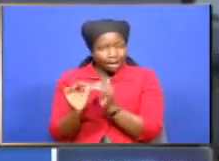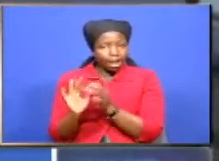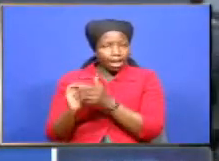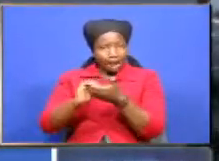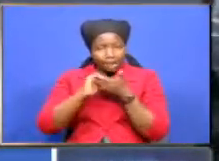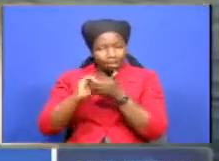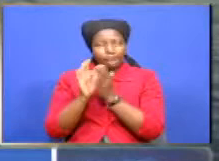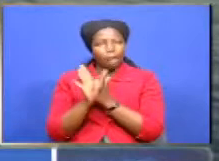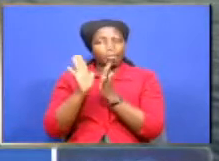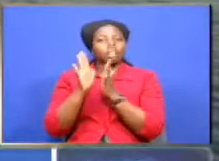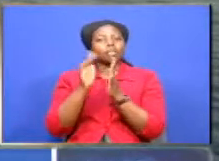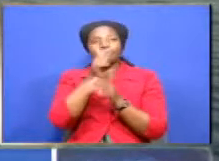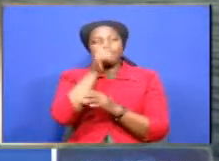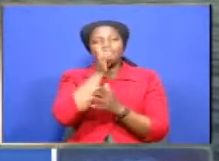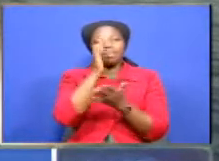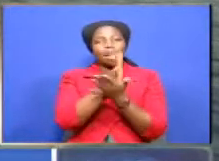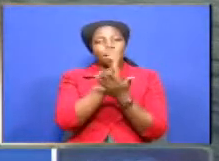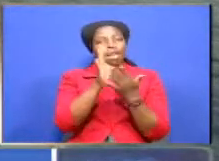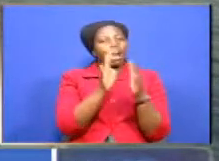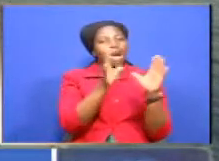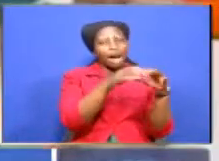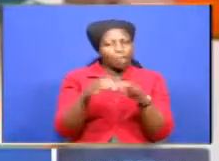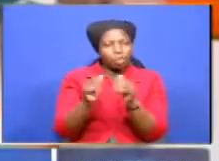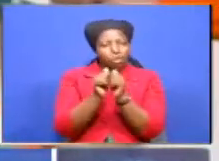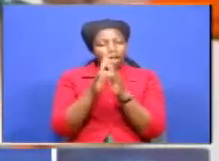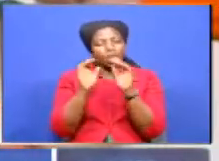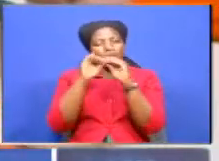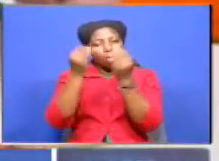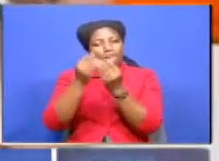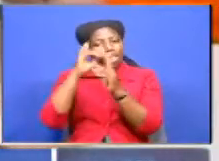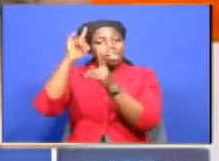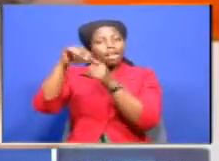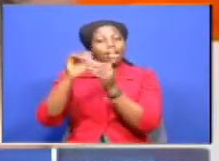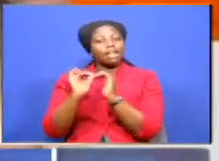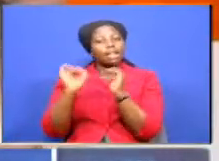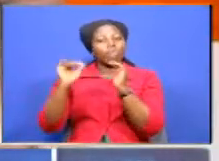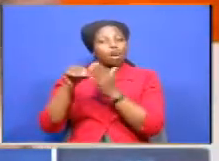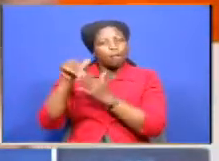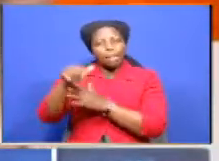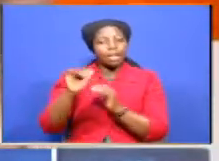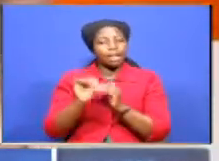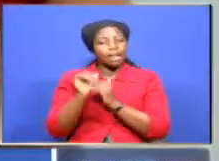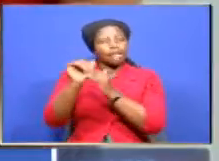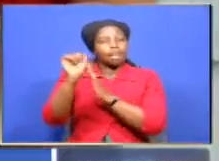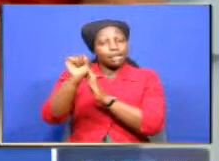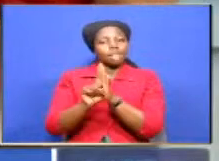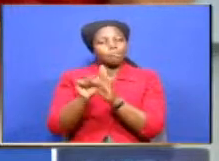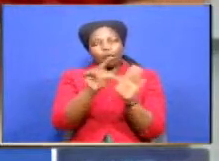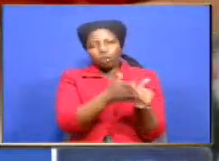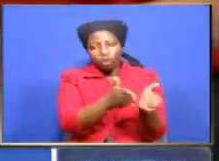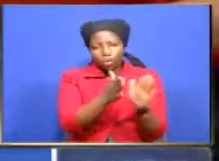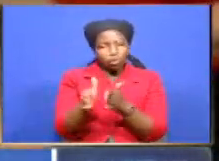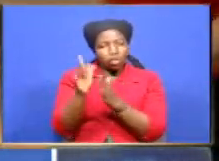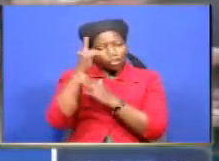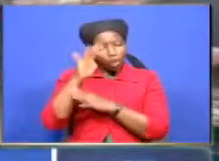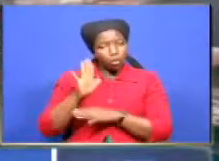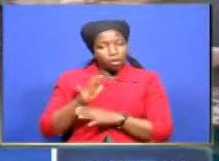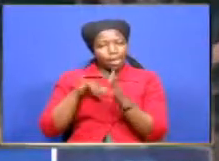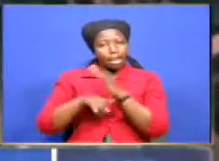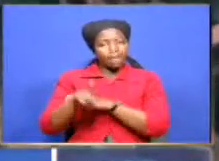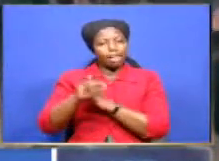private sector companies and organizations to target equal pay, leadership and opportunities for women in the clean energy